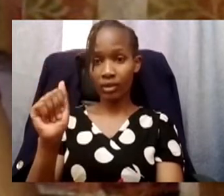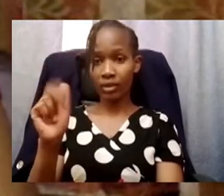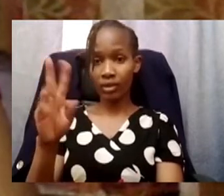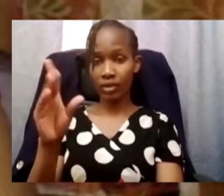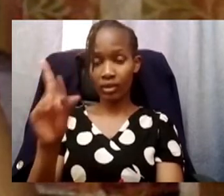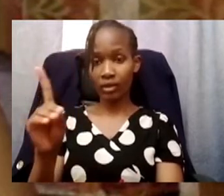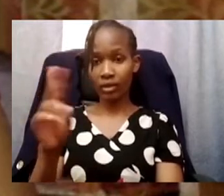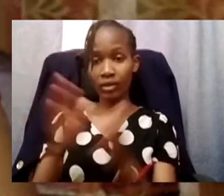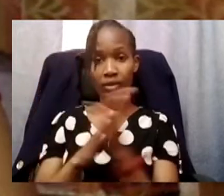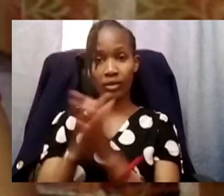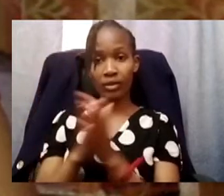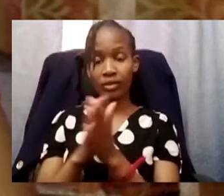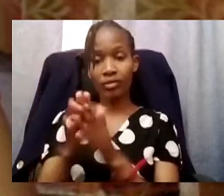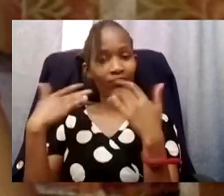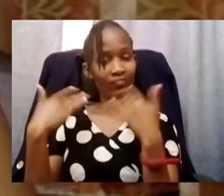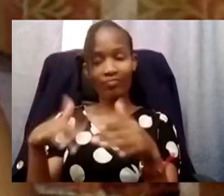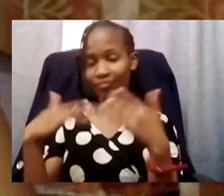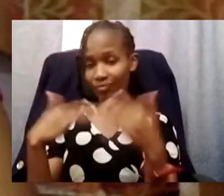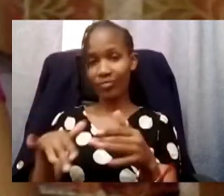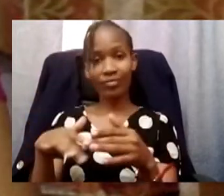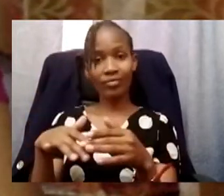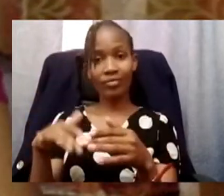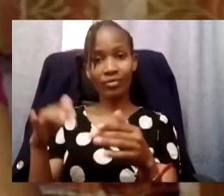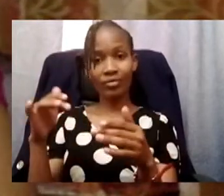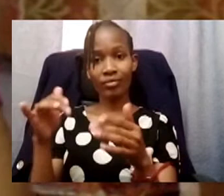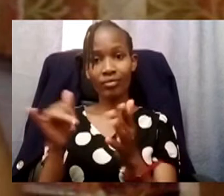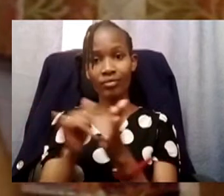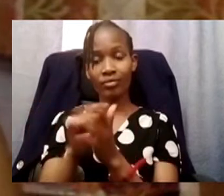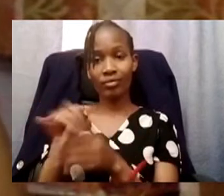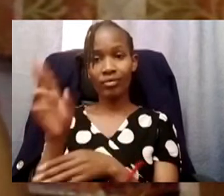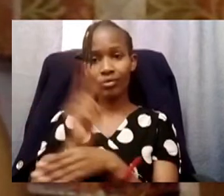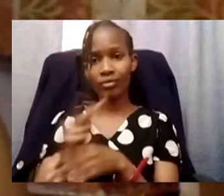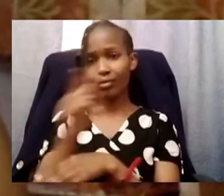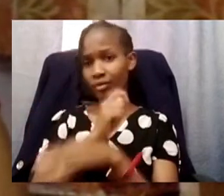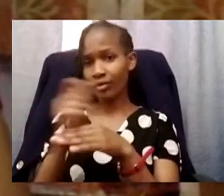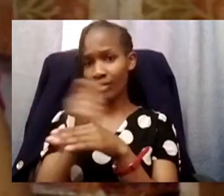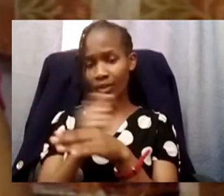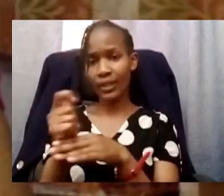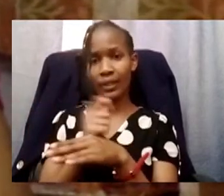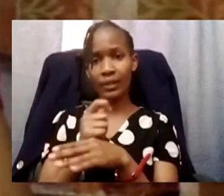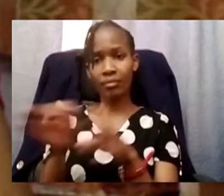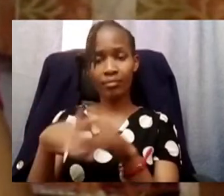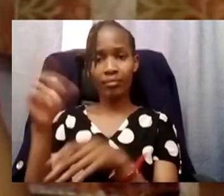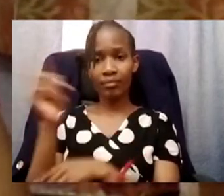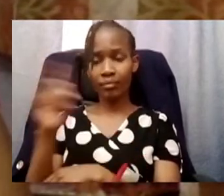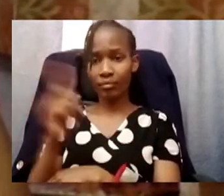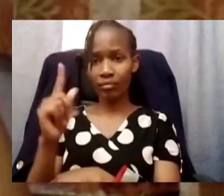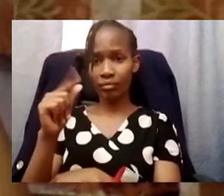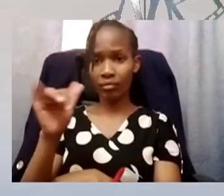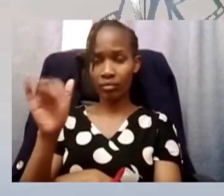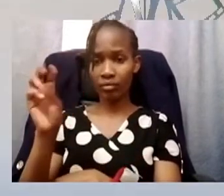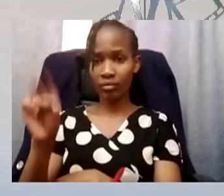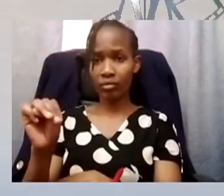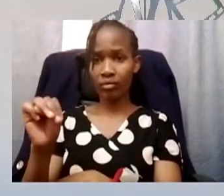Interesting, because those games, that's quite right. You used to train quite often at Nairobi Gymkhana, and you